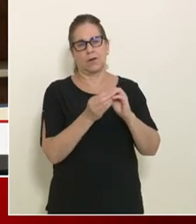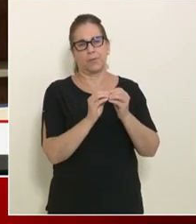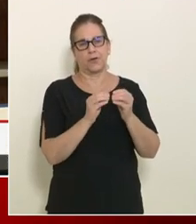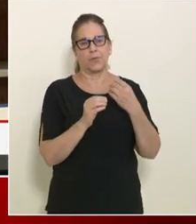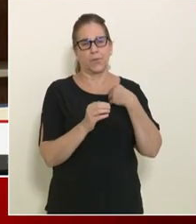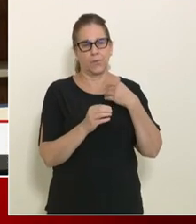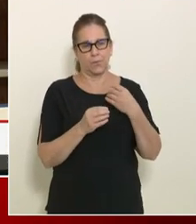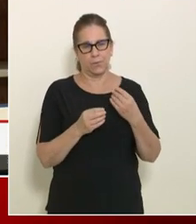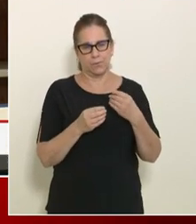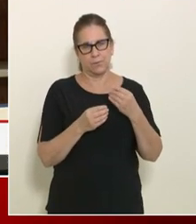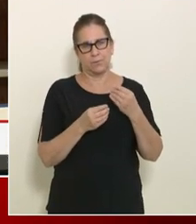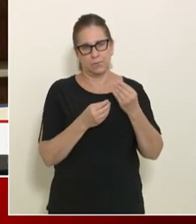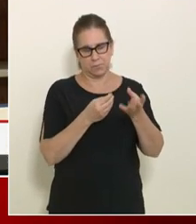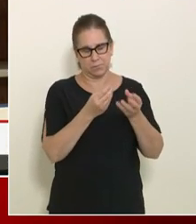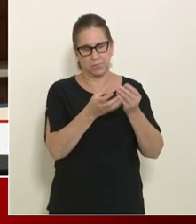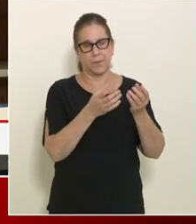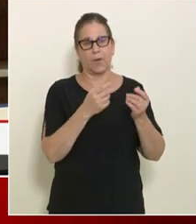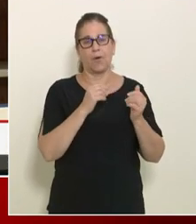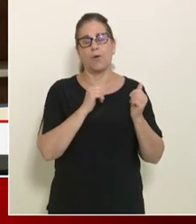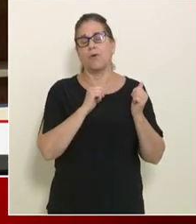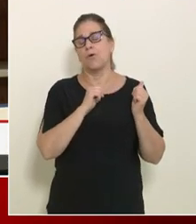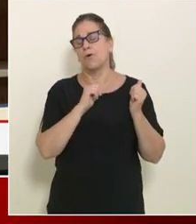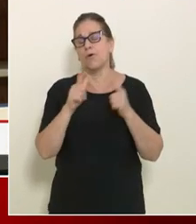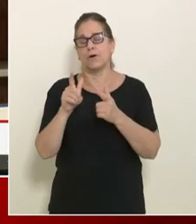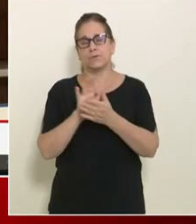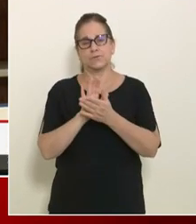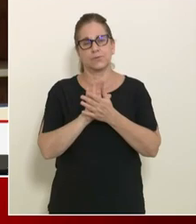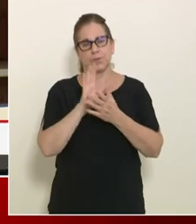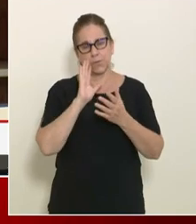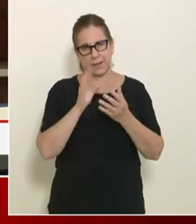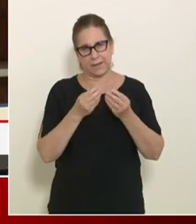have distribution at every school prior to the start of the school year.